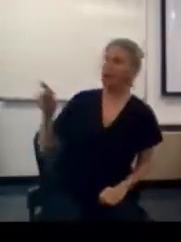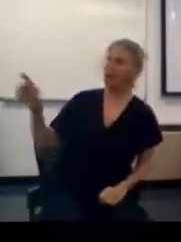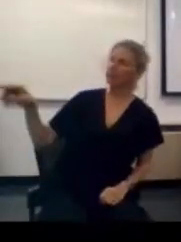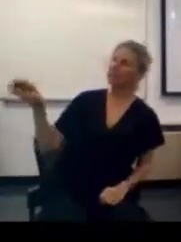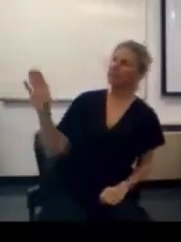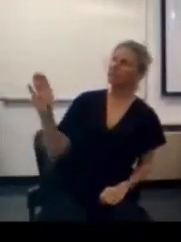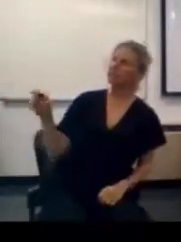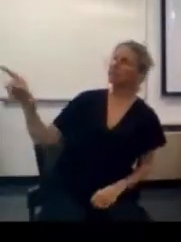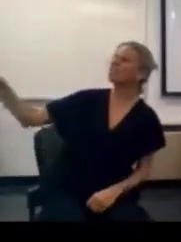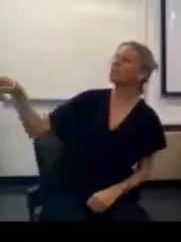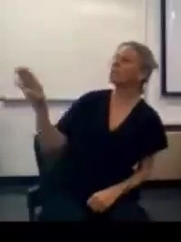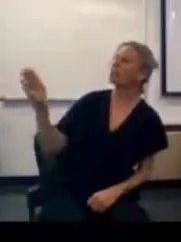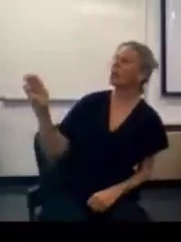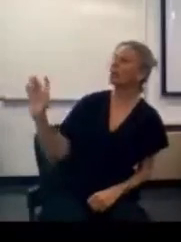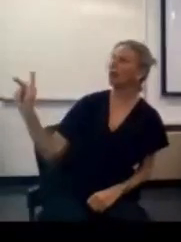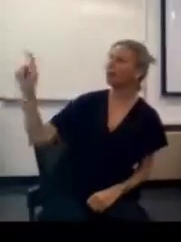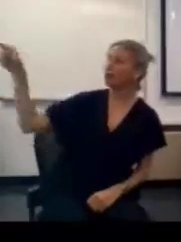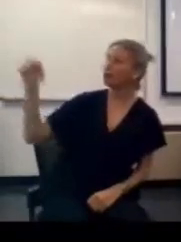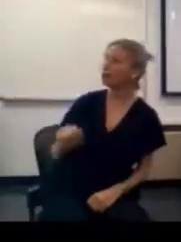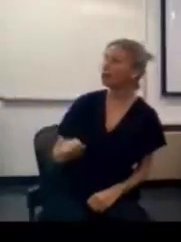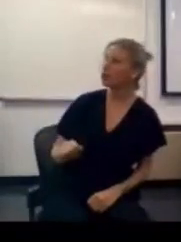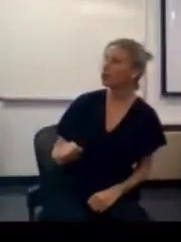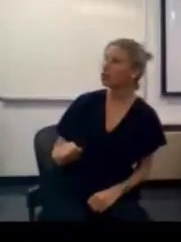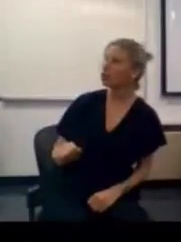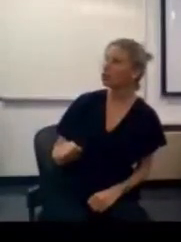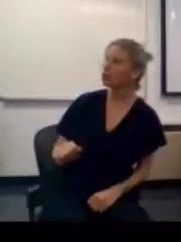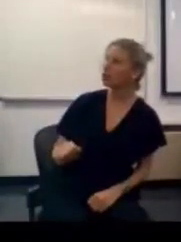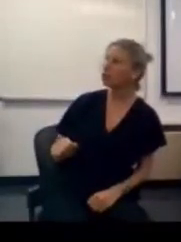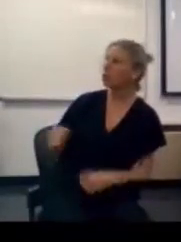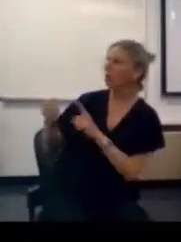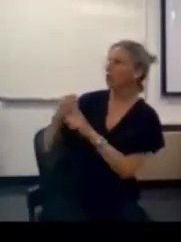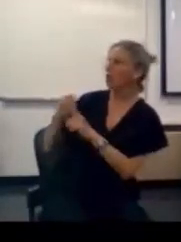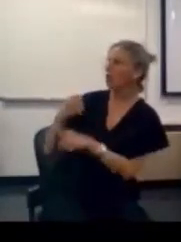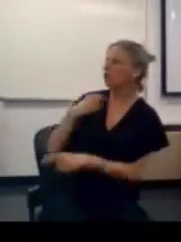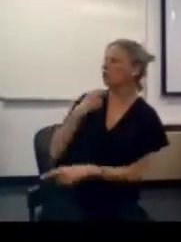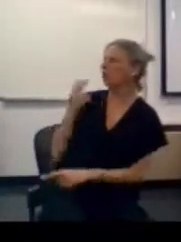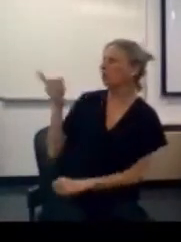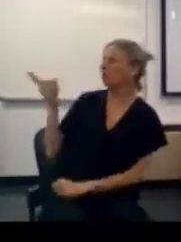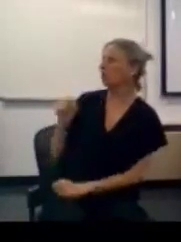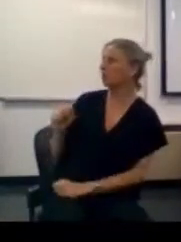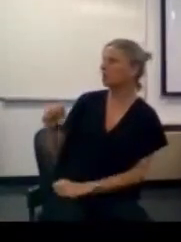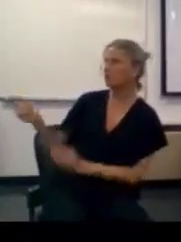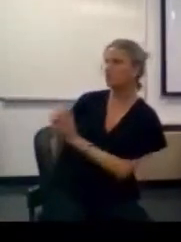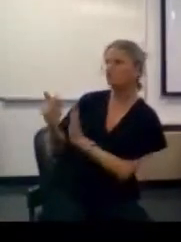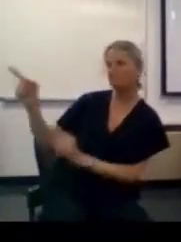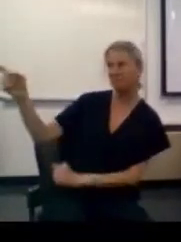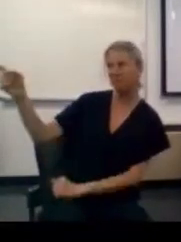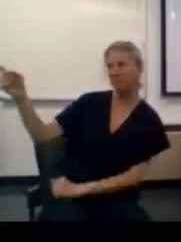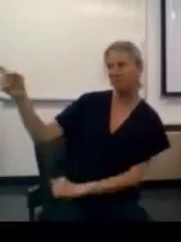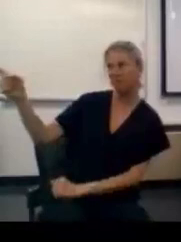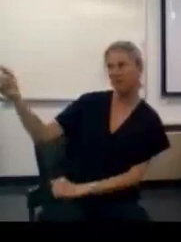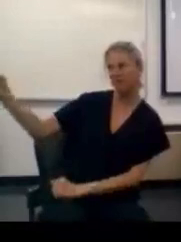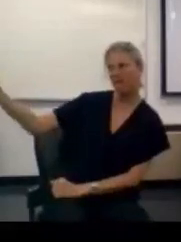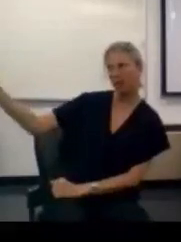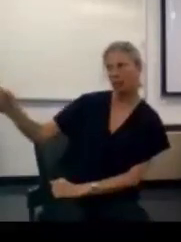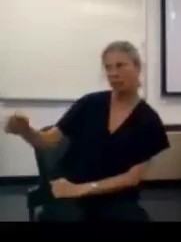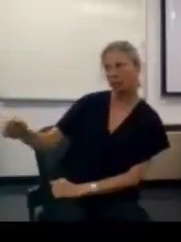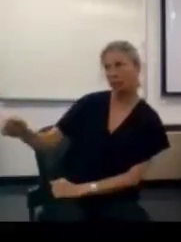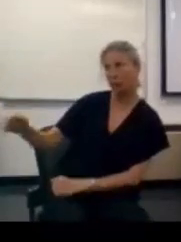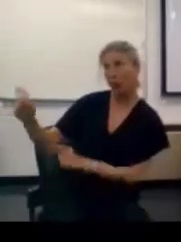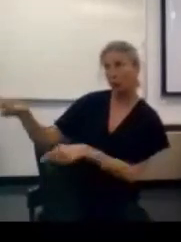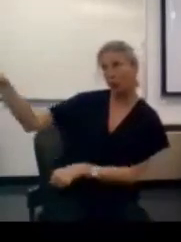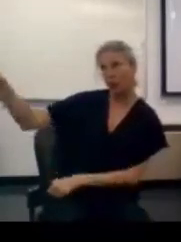So I looked at him and I said, listen, Brett Kavanaugh, you just verbally assaulted me, and that's not